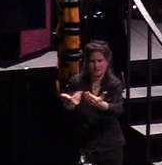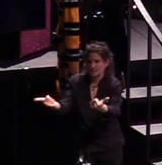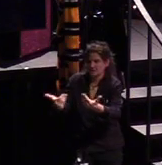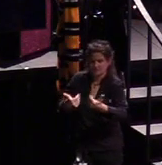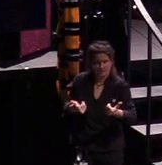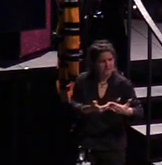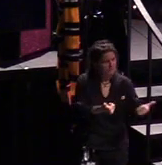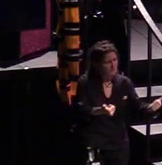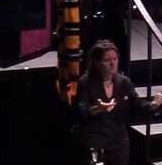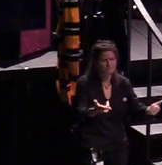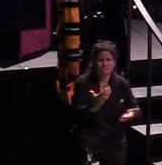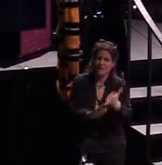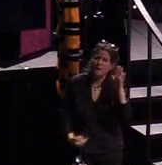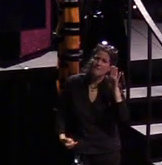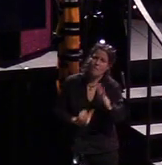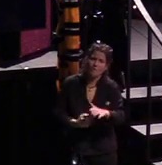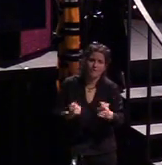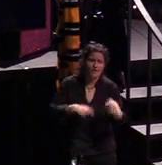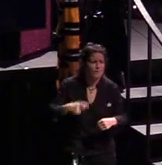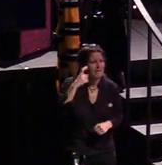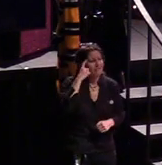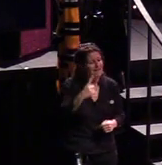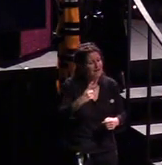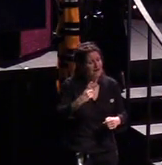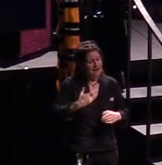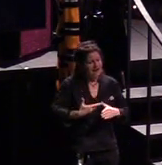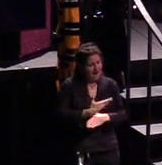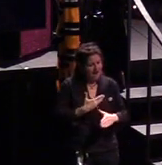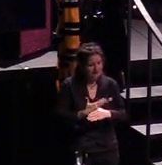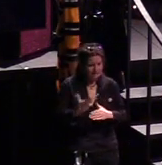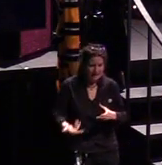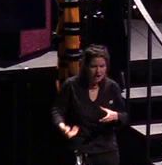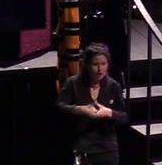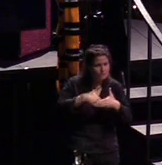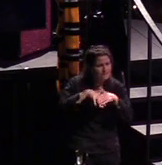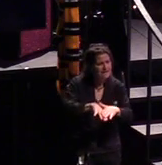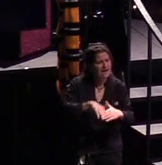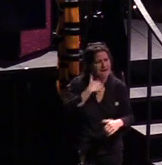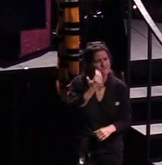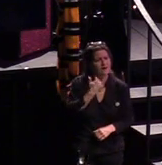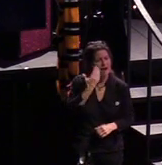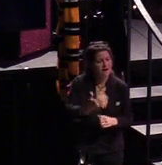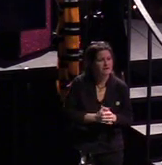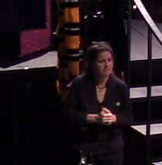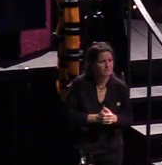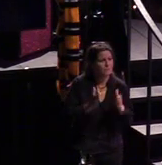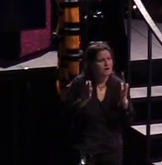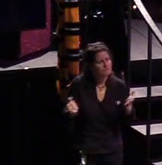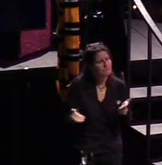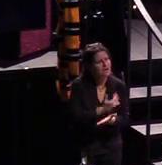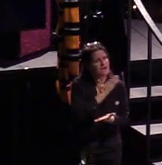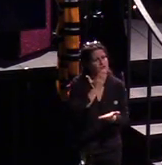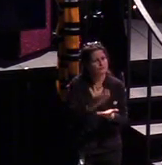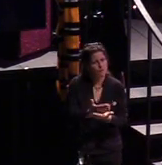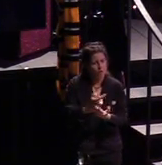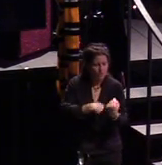that we think and act openly and inclusively every day we must make sure that we're